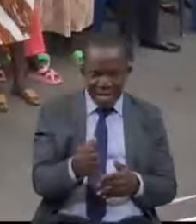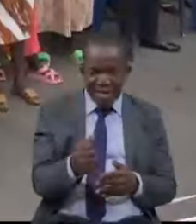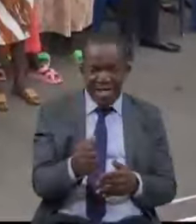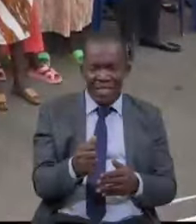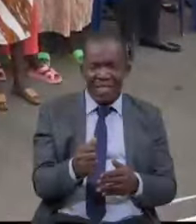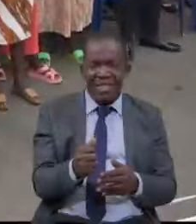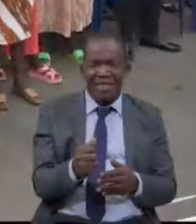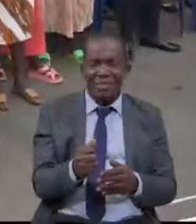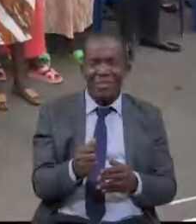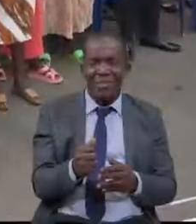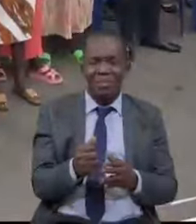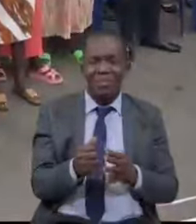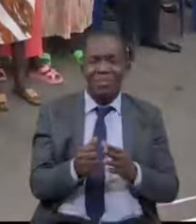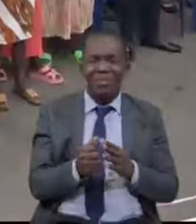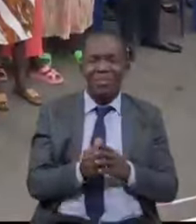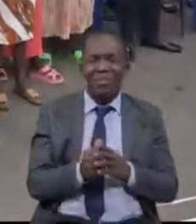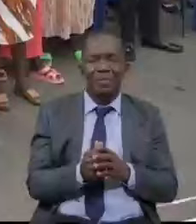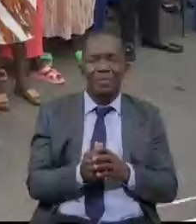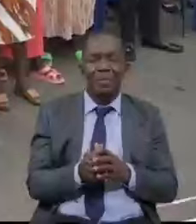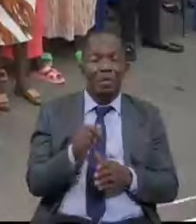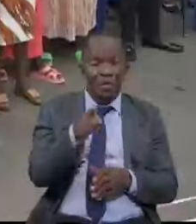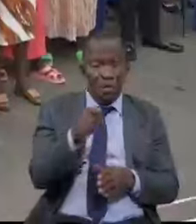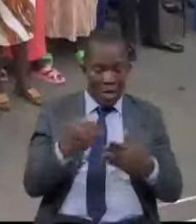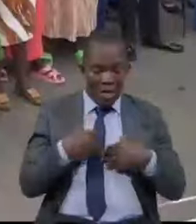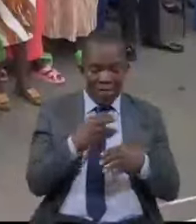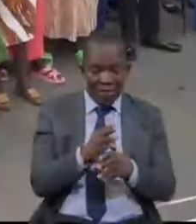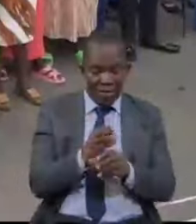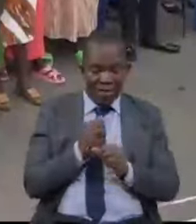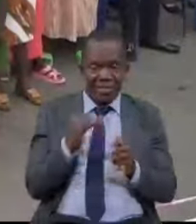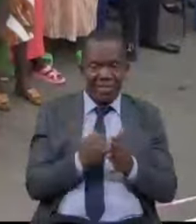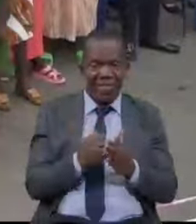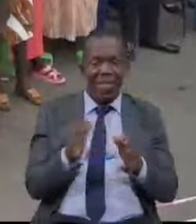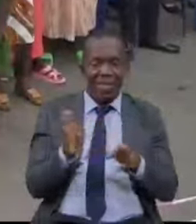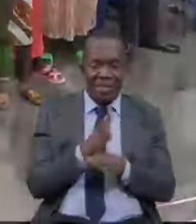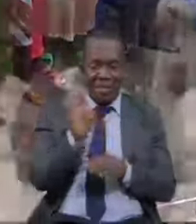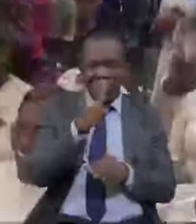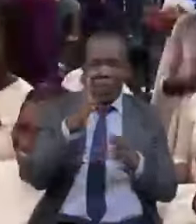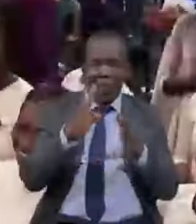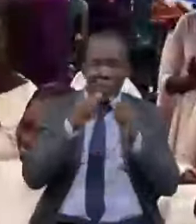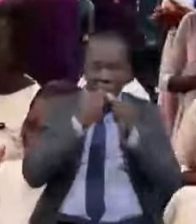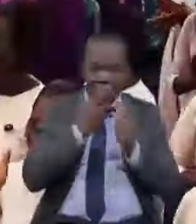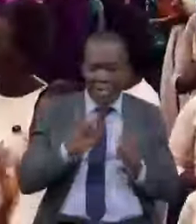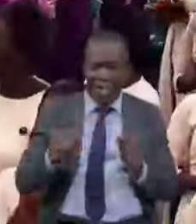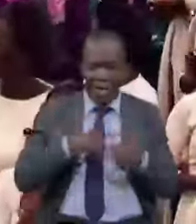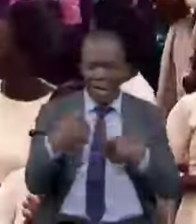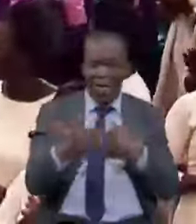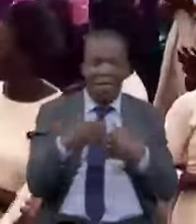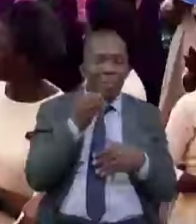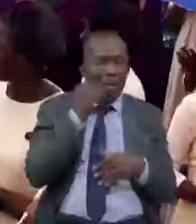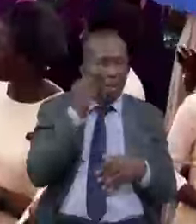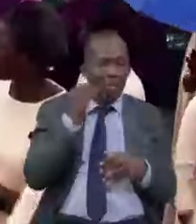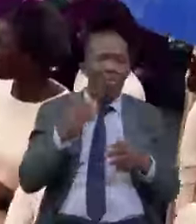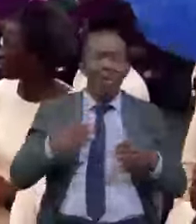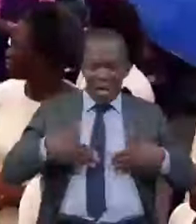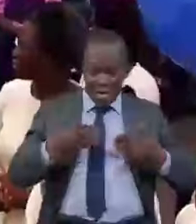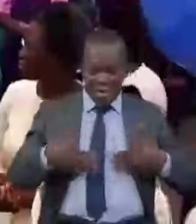You've got it. Take your blessing and go home rejoicing, excited,